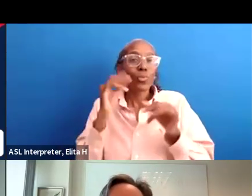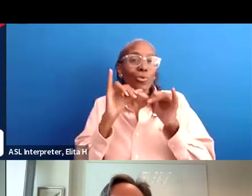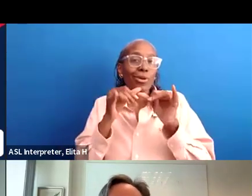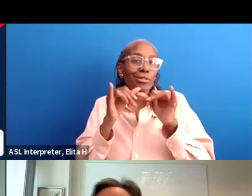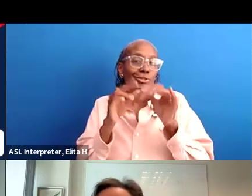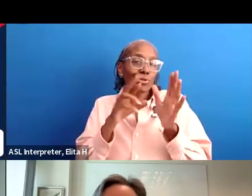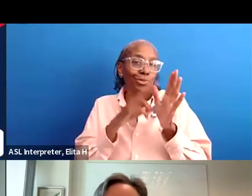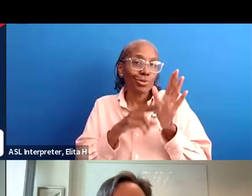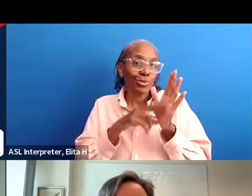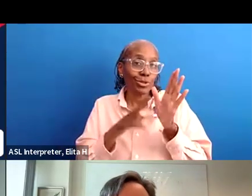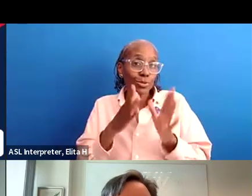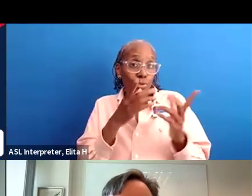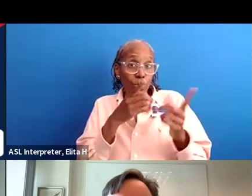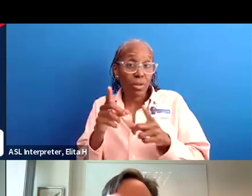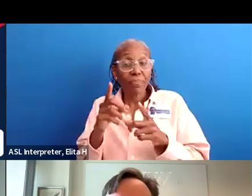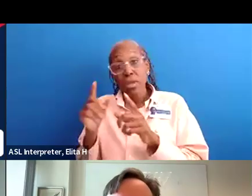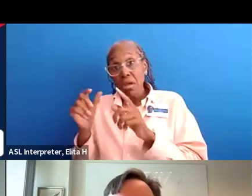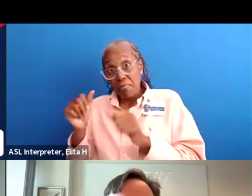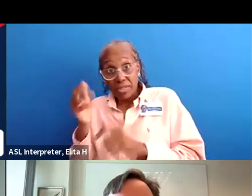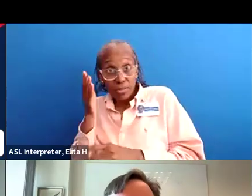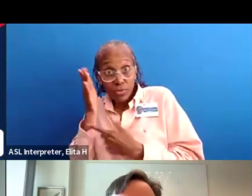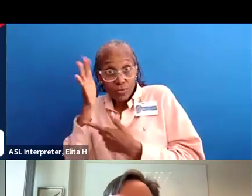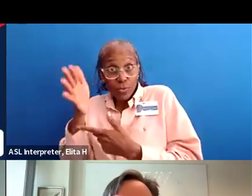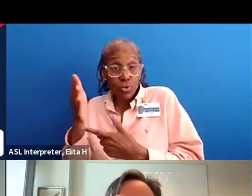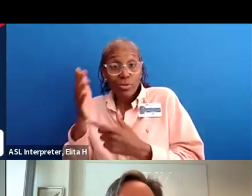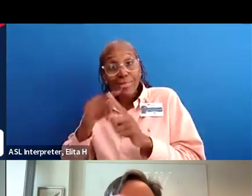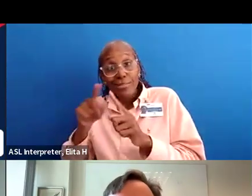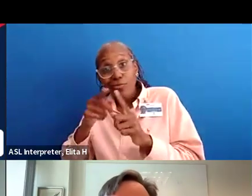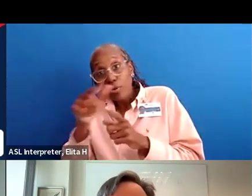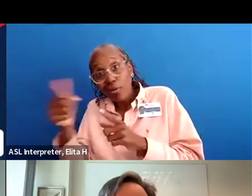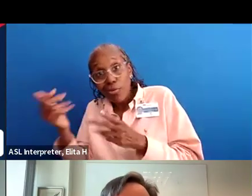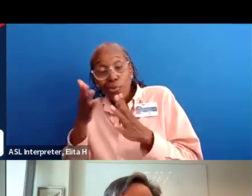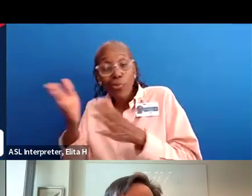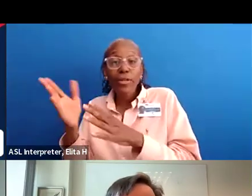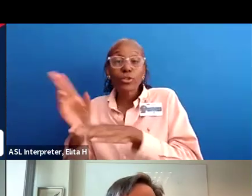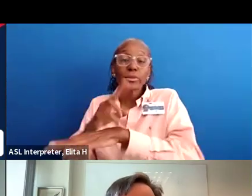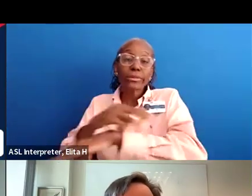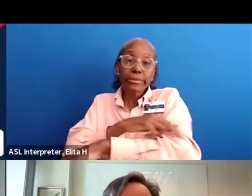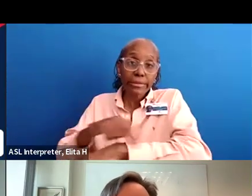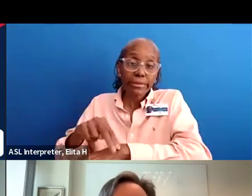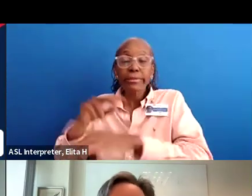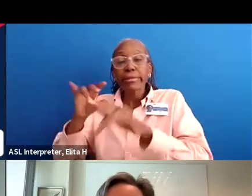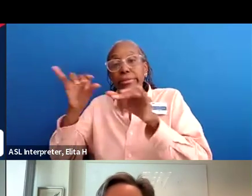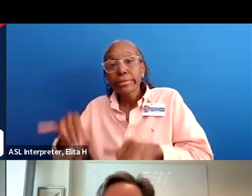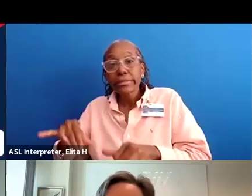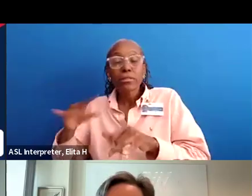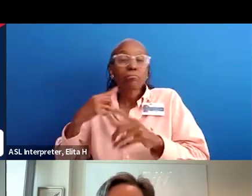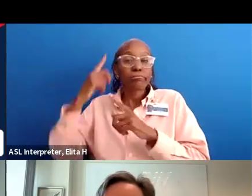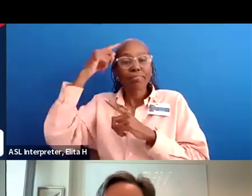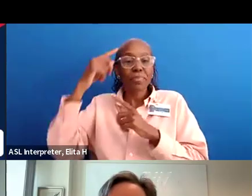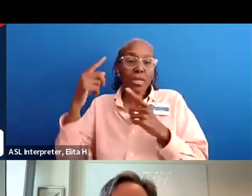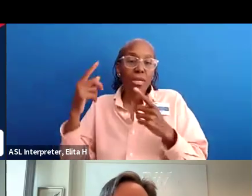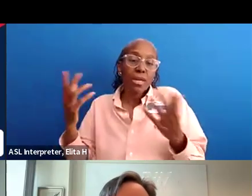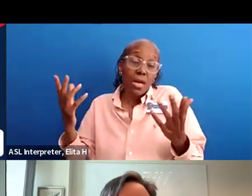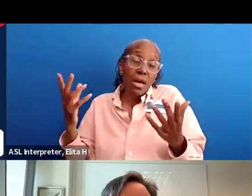happening. Do I think it's possible in the future that there may be other ways, either through the vasculature or otherwise, to get things into the brain?